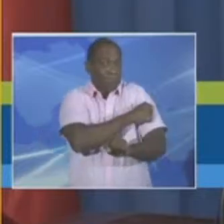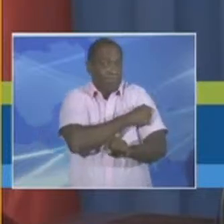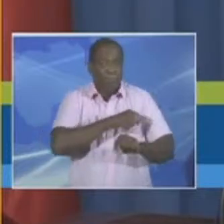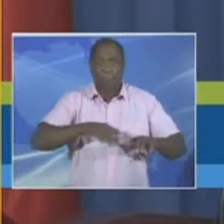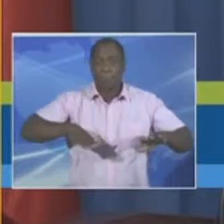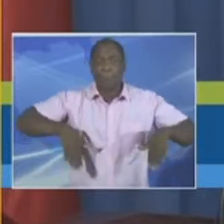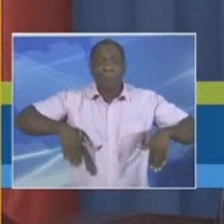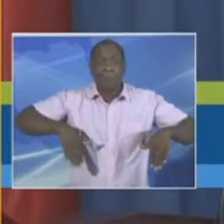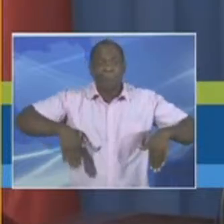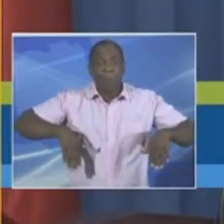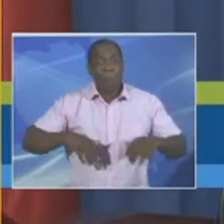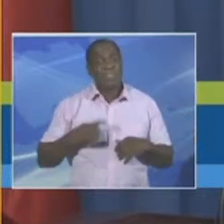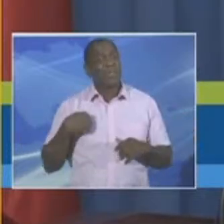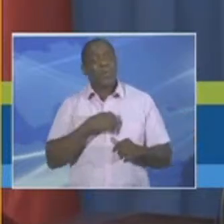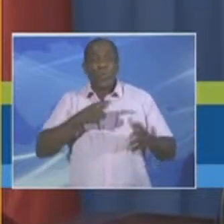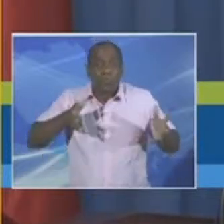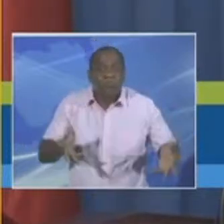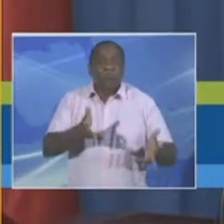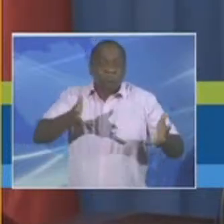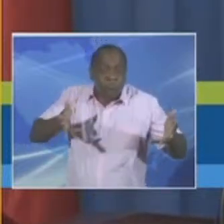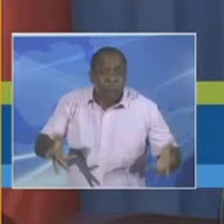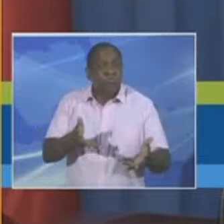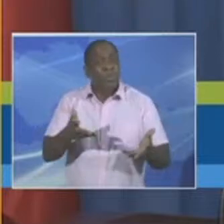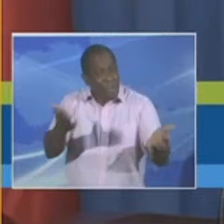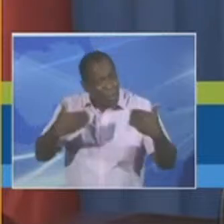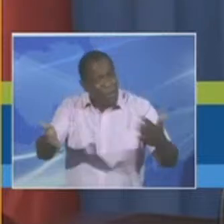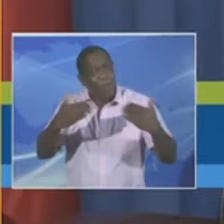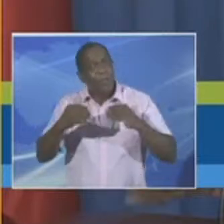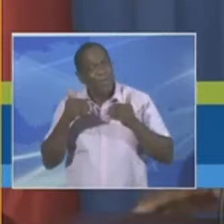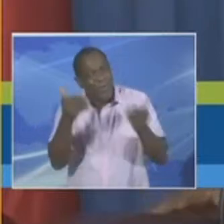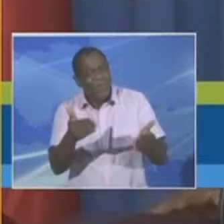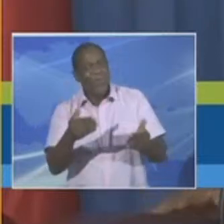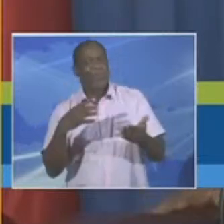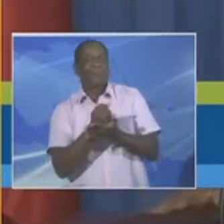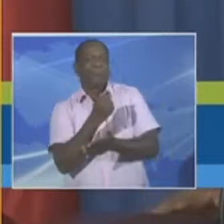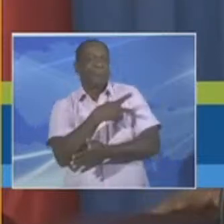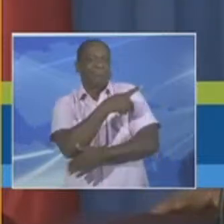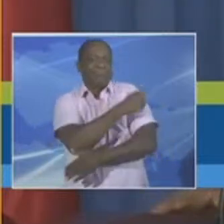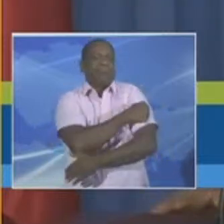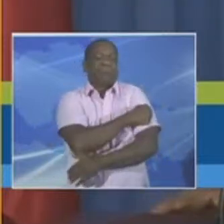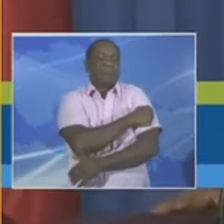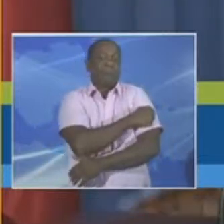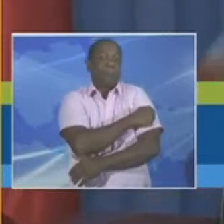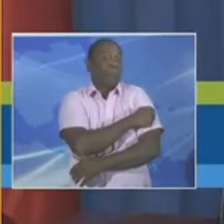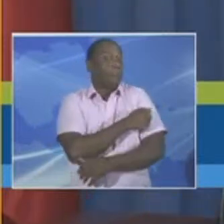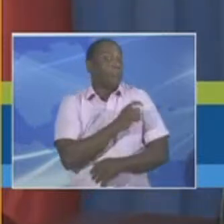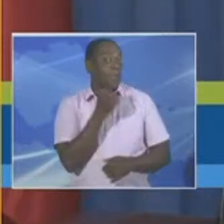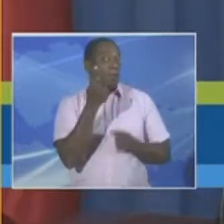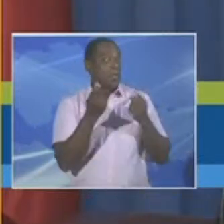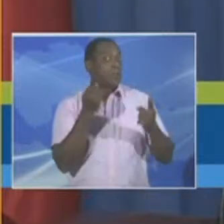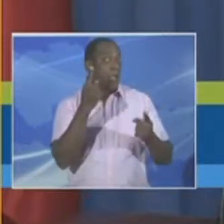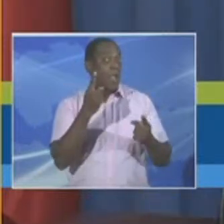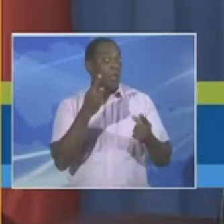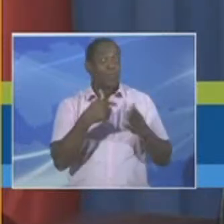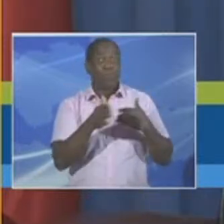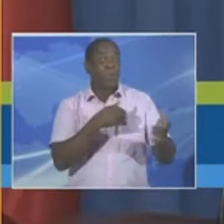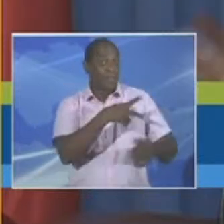urge and encourage those to please get vaccinated. Even when vaccinated, wear your